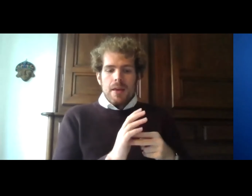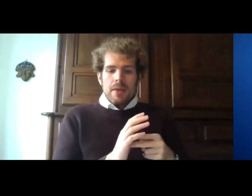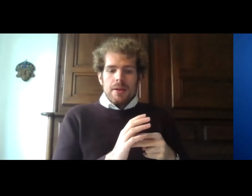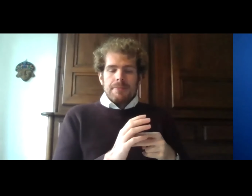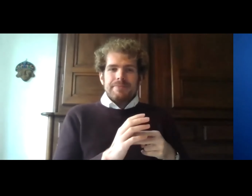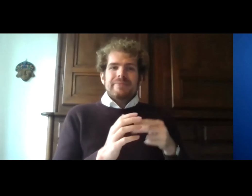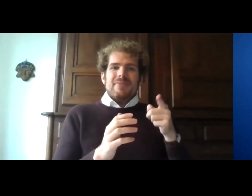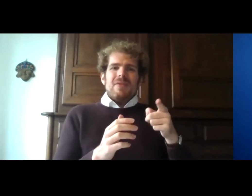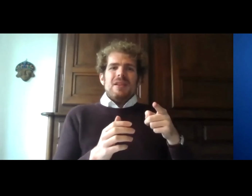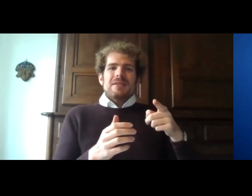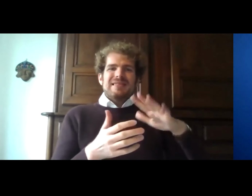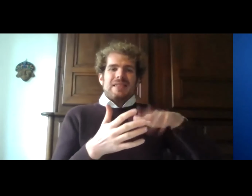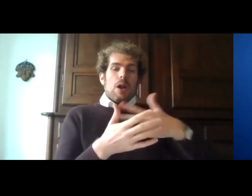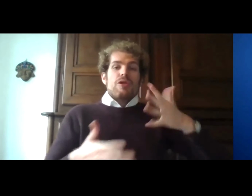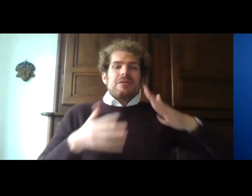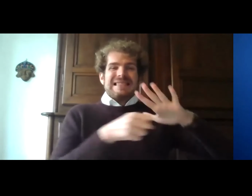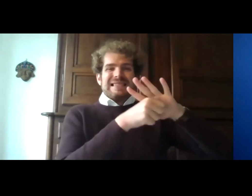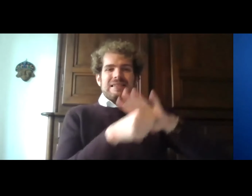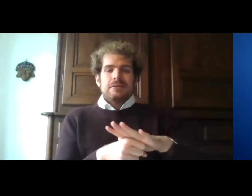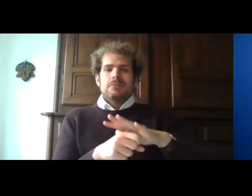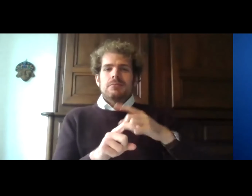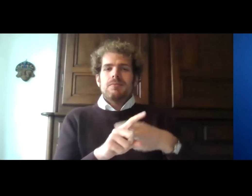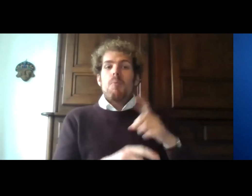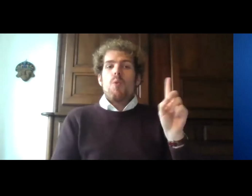and not equally respected.